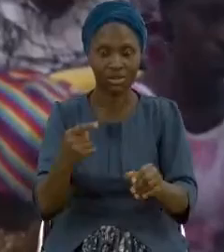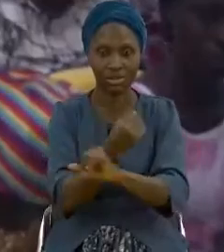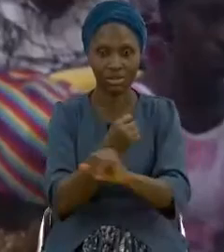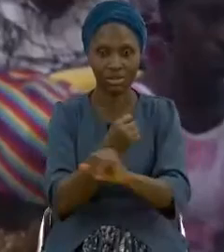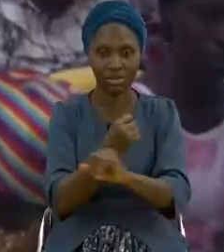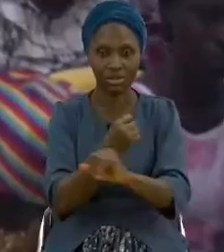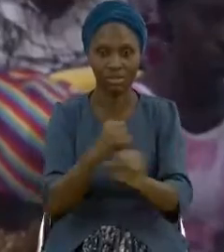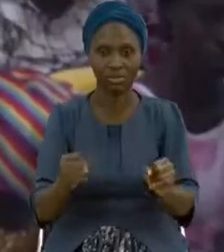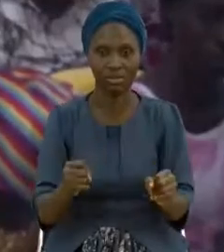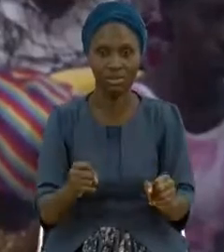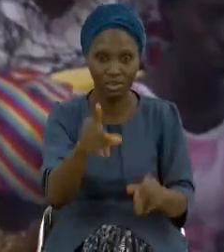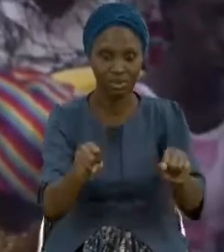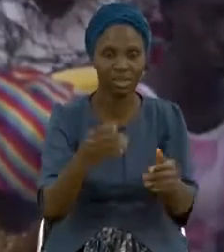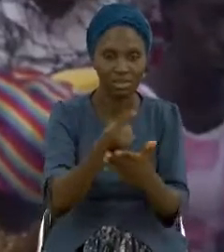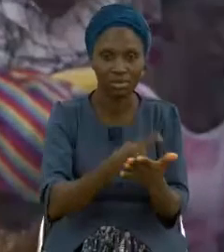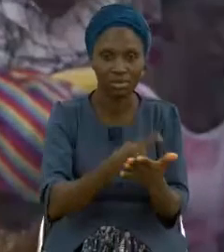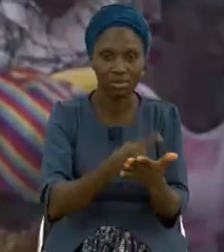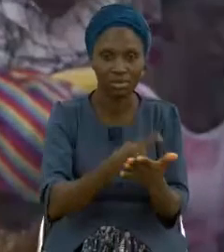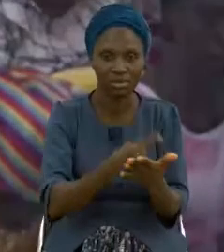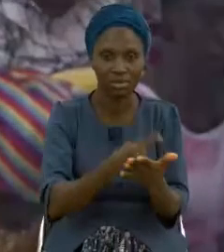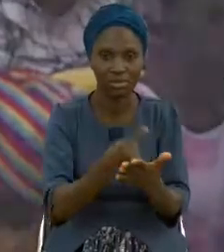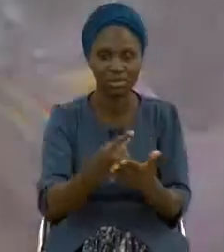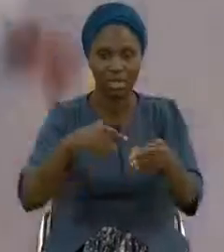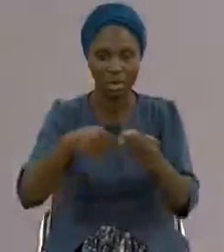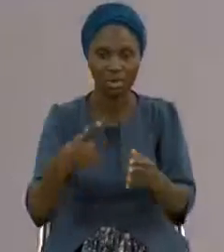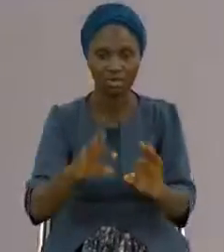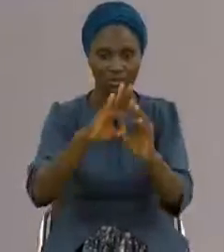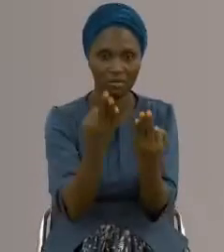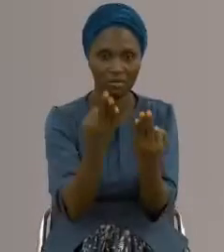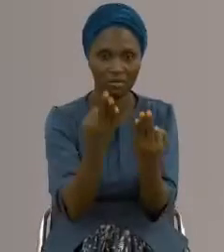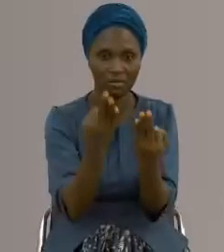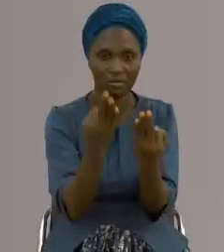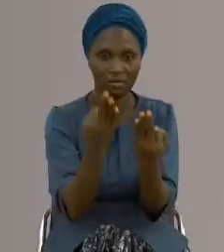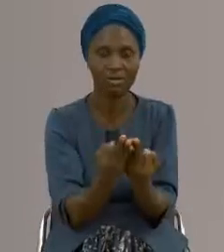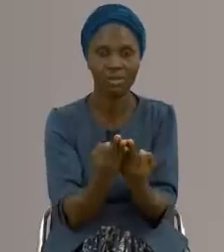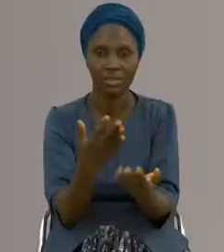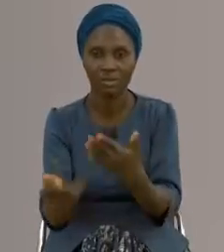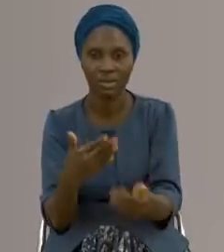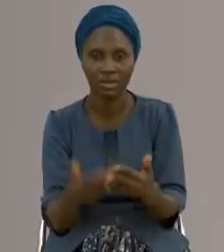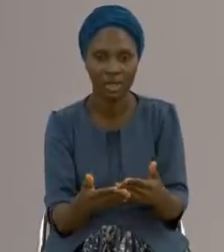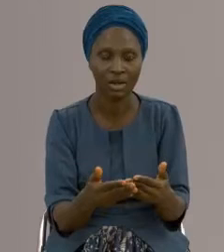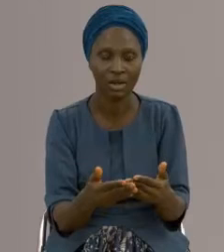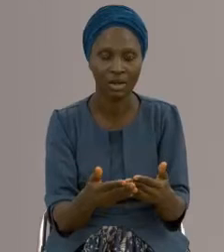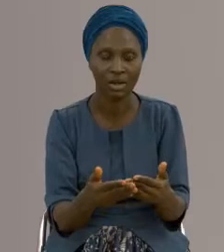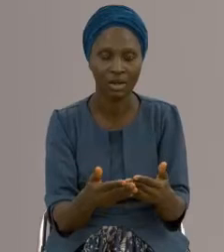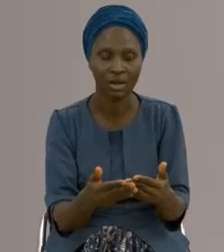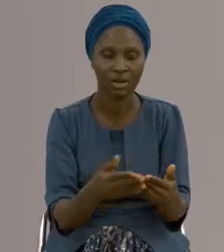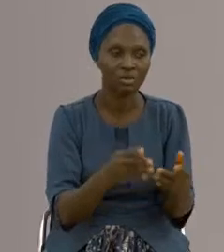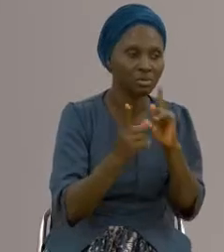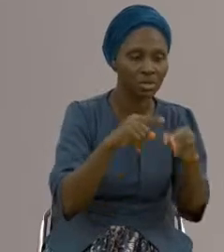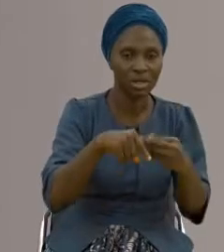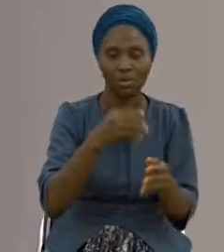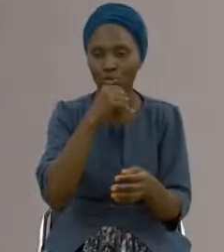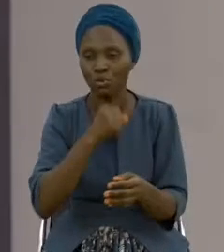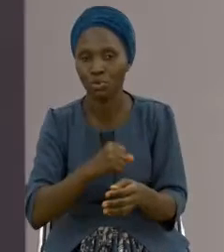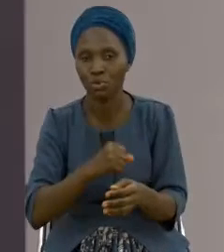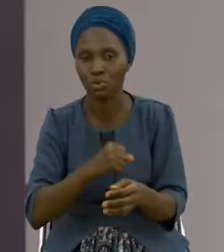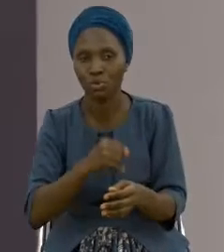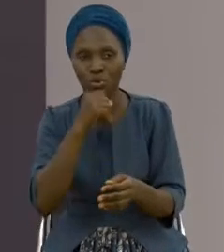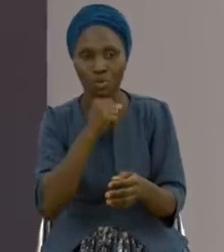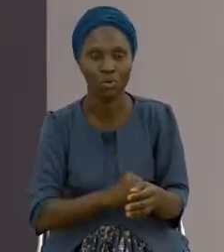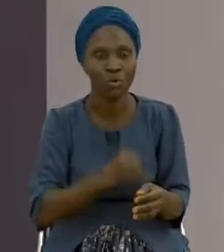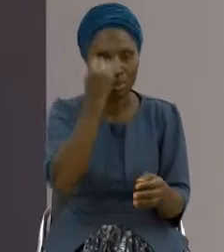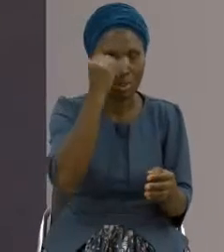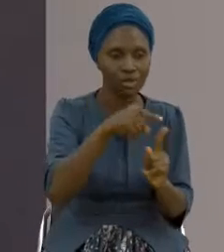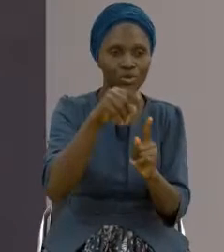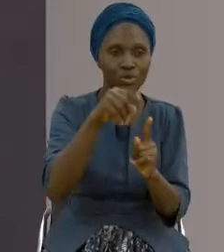about old ideas when you were younger, you're not ashamed. But now